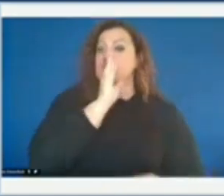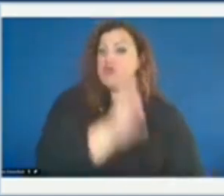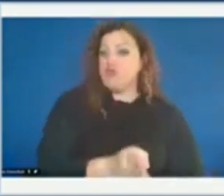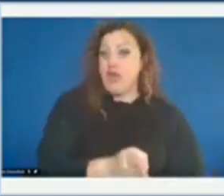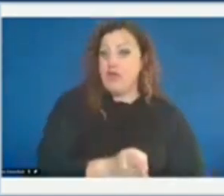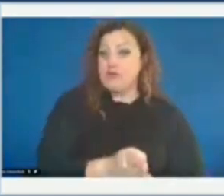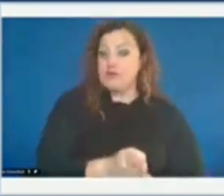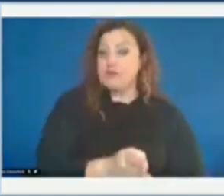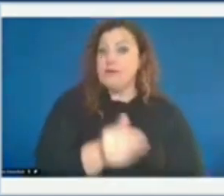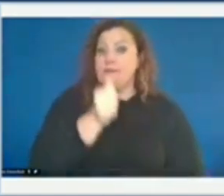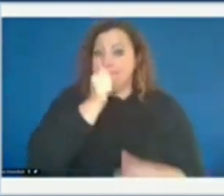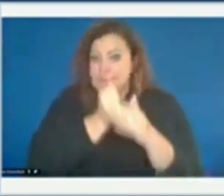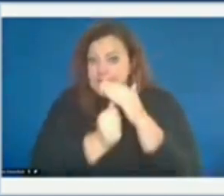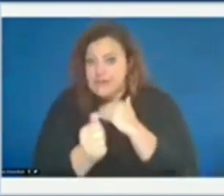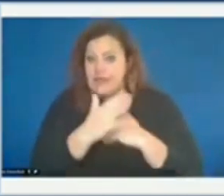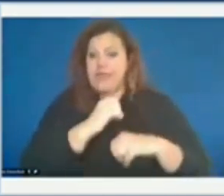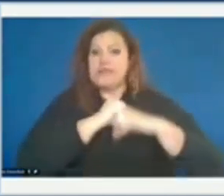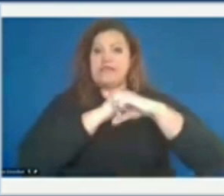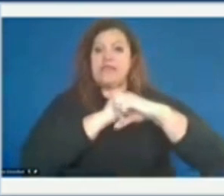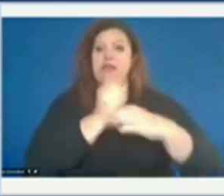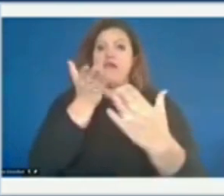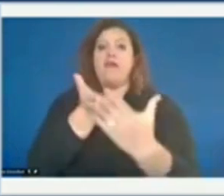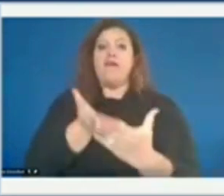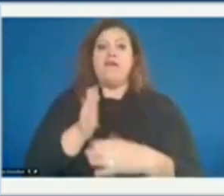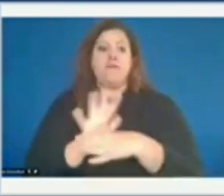discrete, and secure video evidence collection.